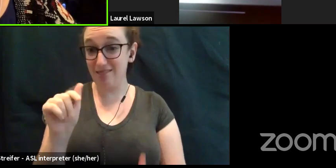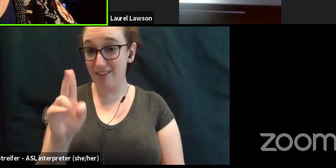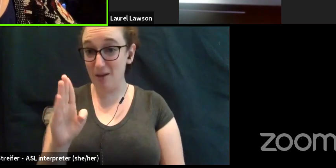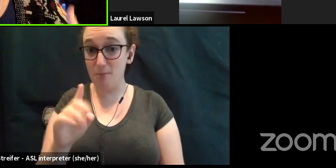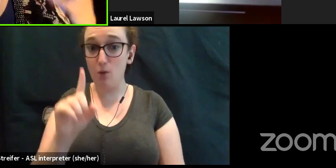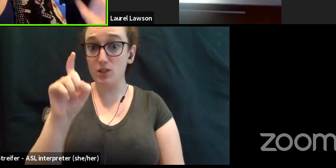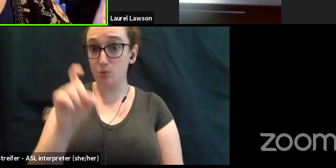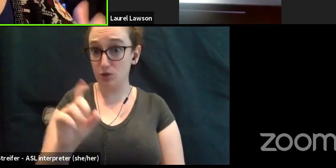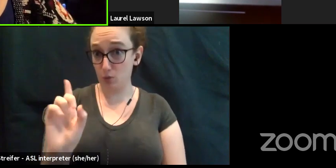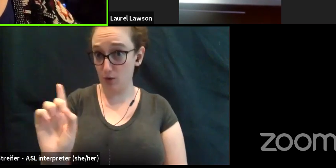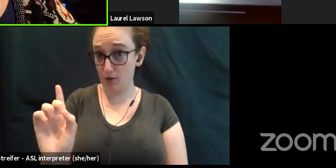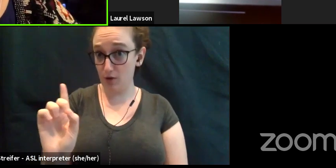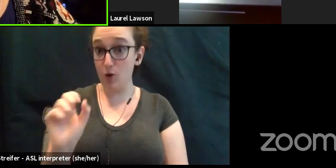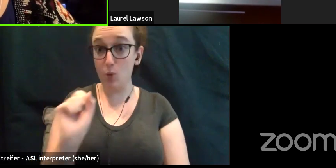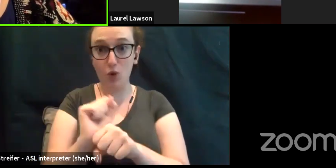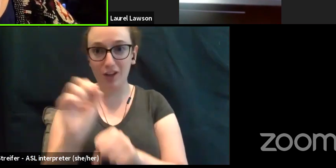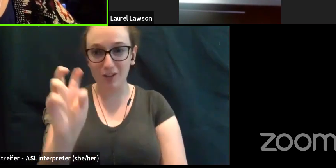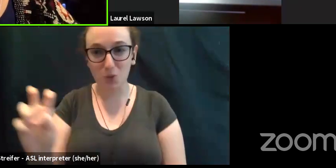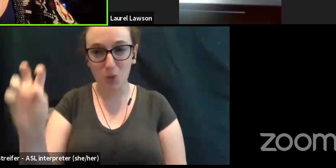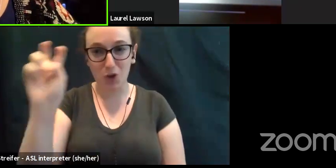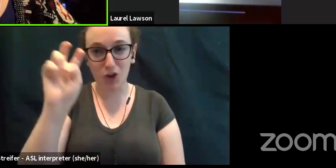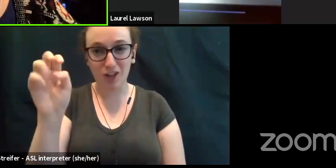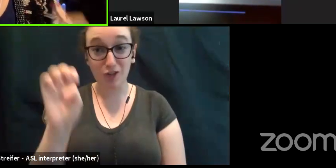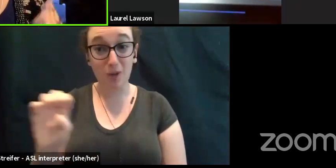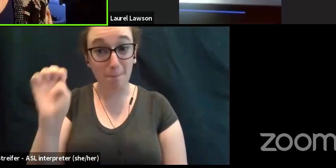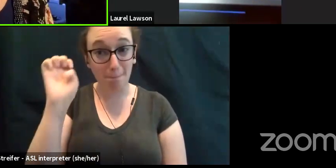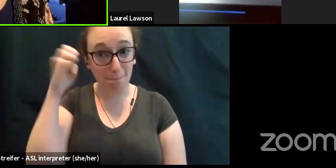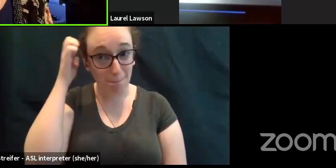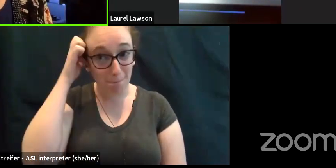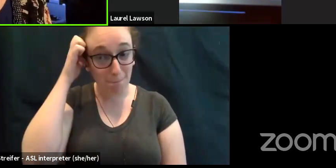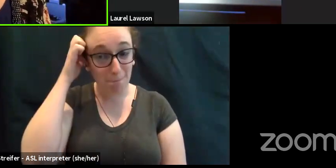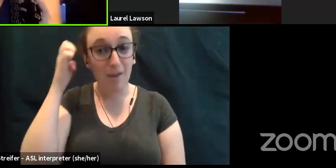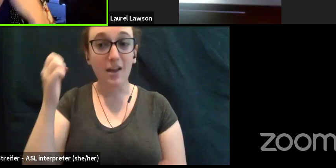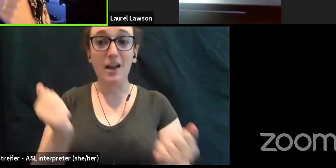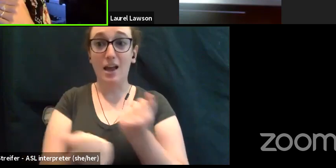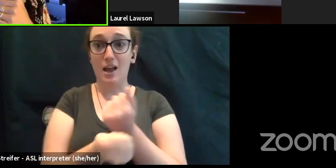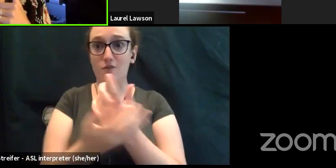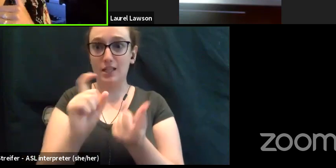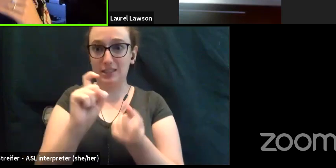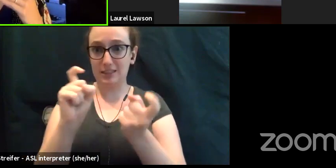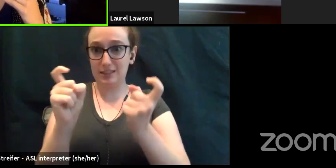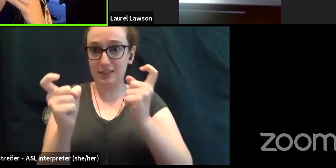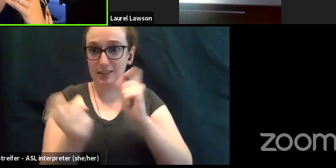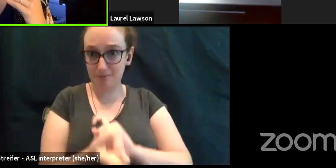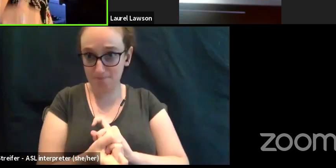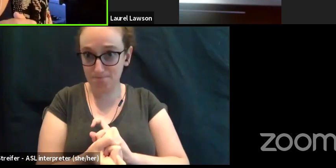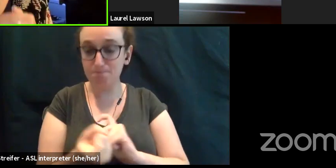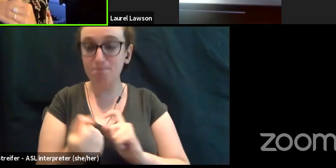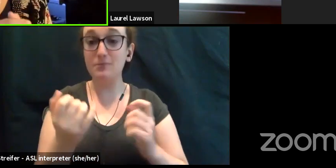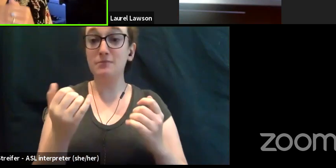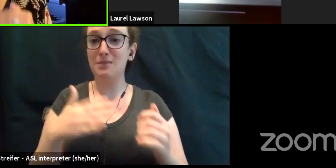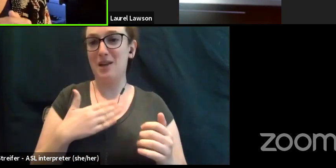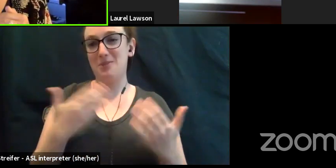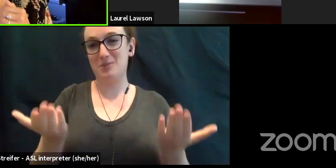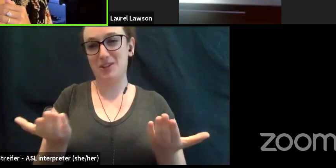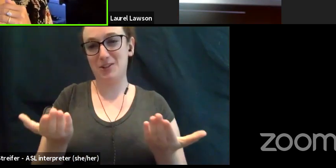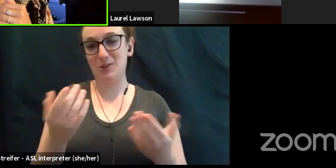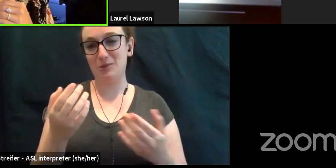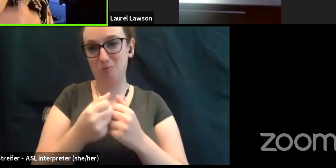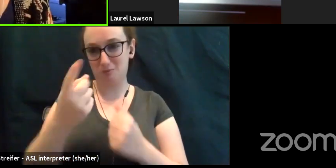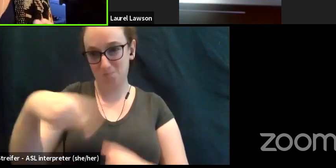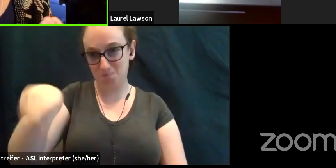be working on tour in Europe. And so things have definitely shifted, but I am grateful to be here with you now.